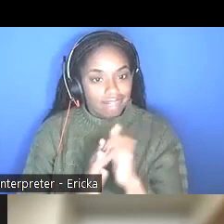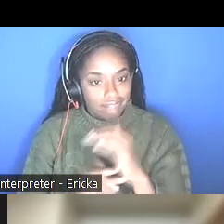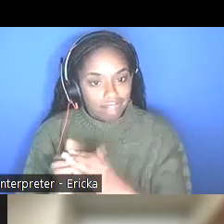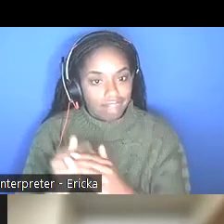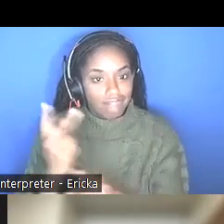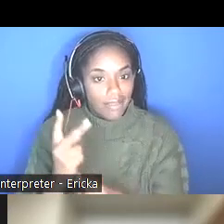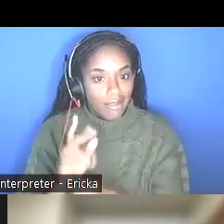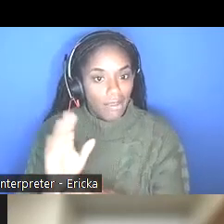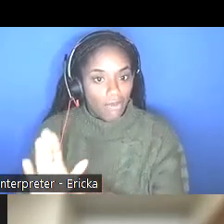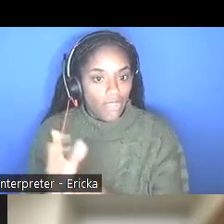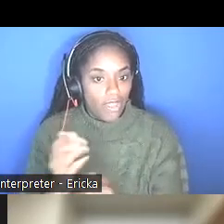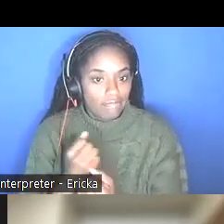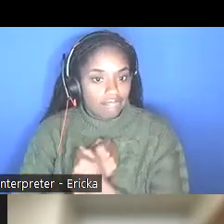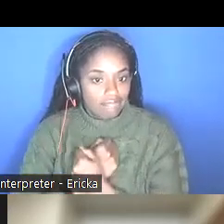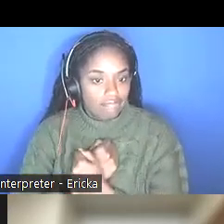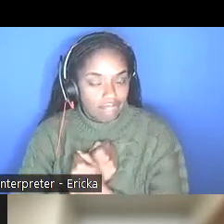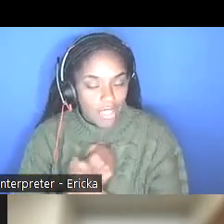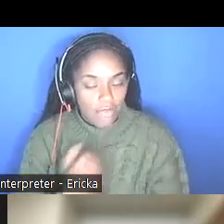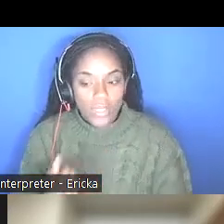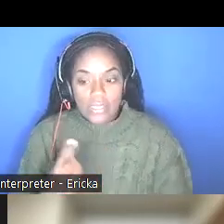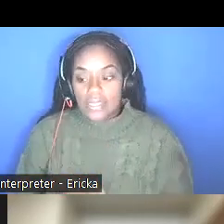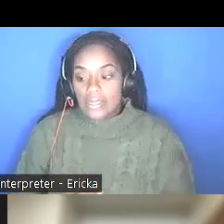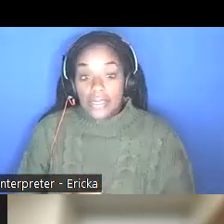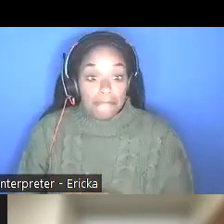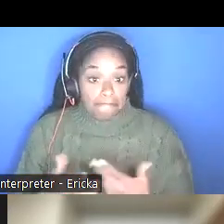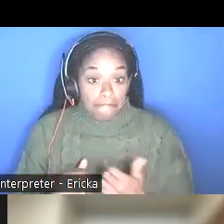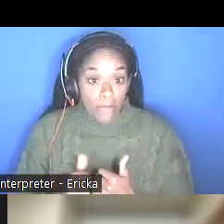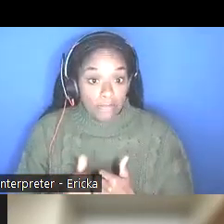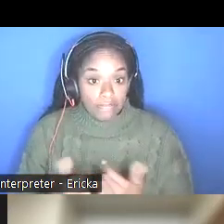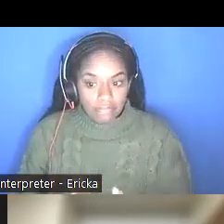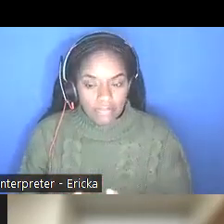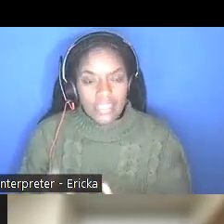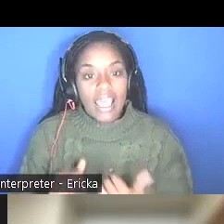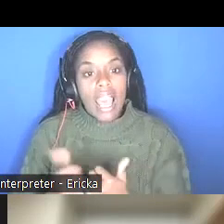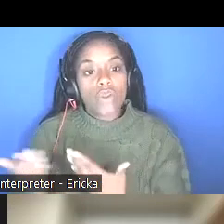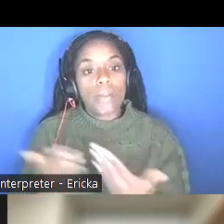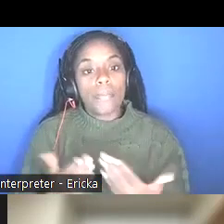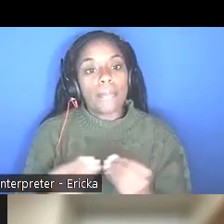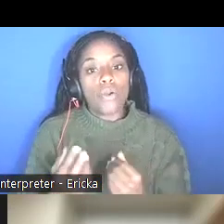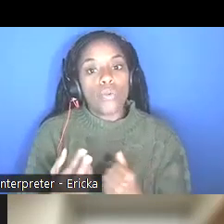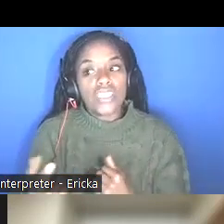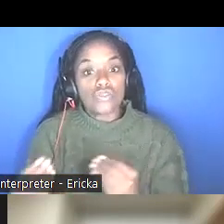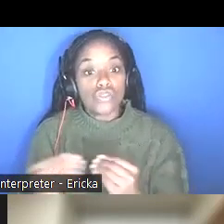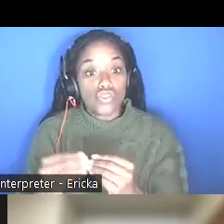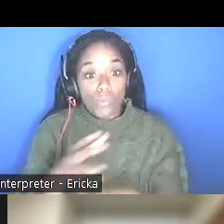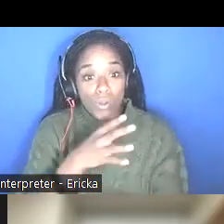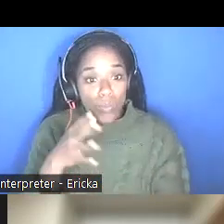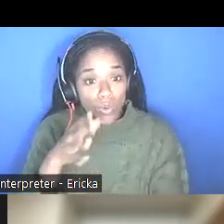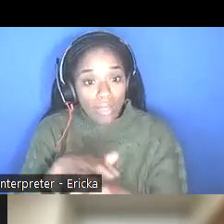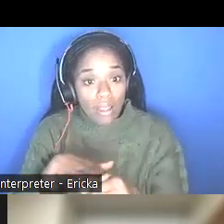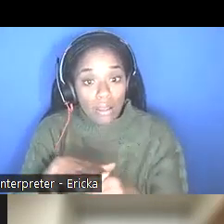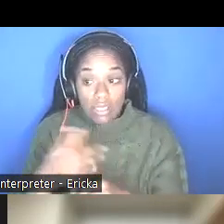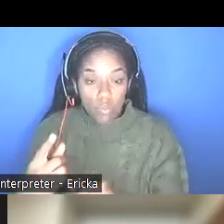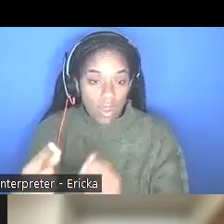ones. In addition to making sure that we bring more resources to rural areas, like the one that I represent, Kern